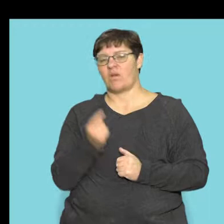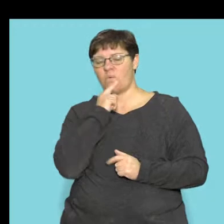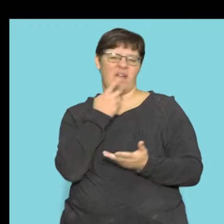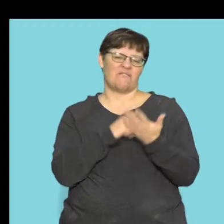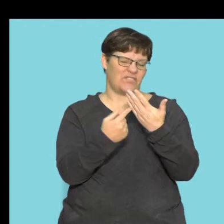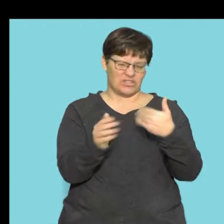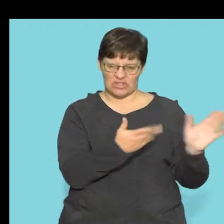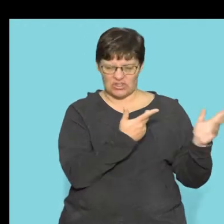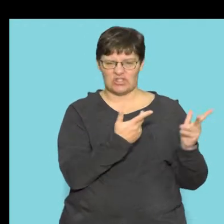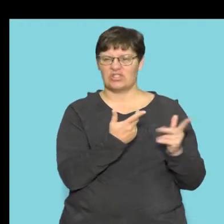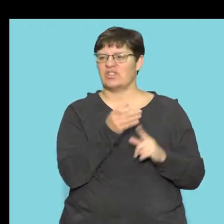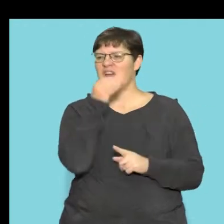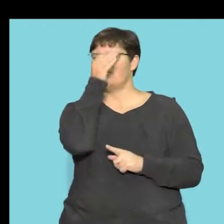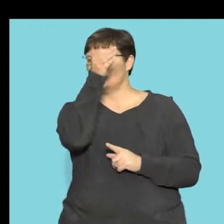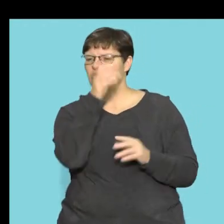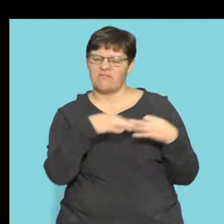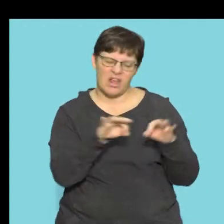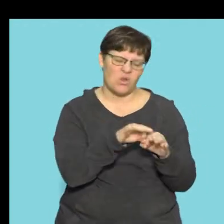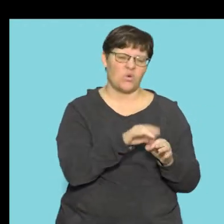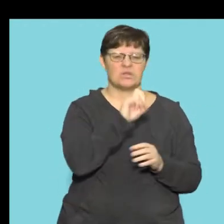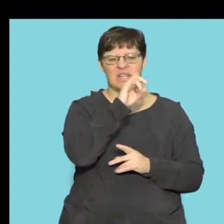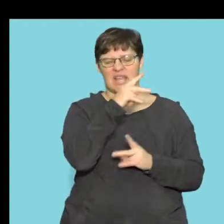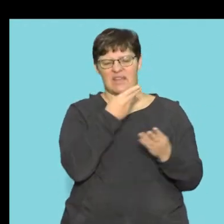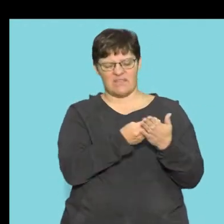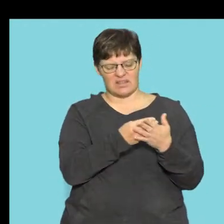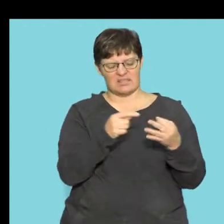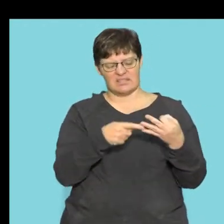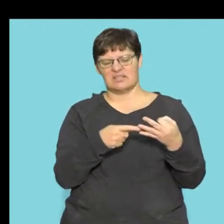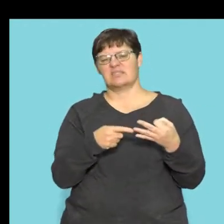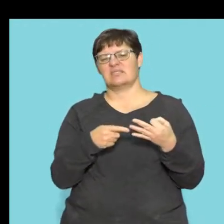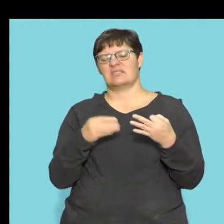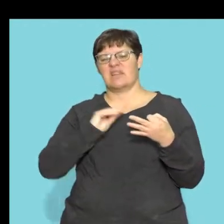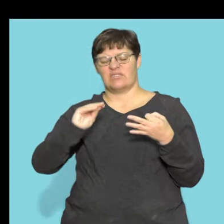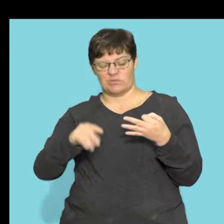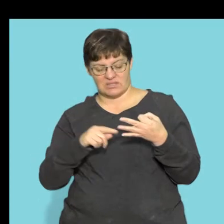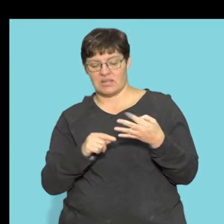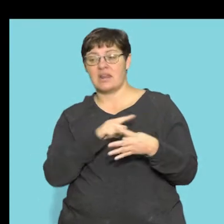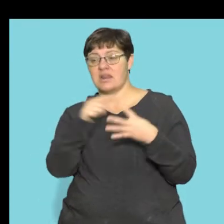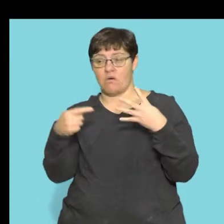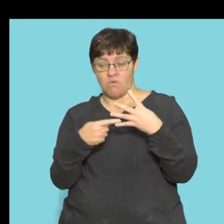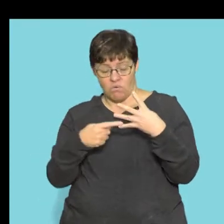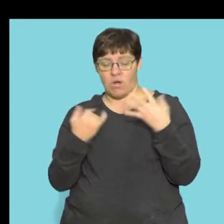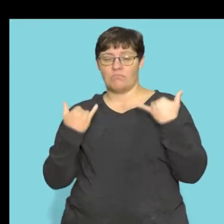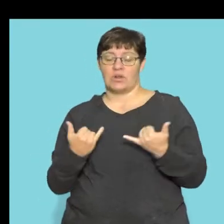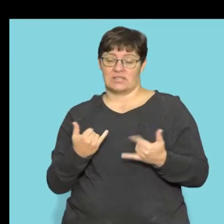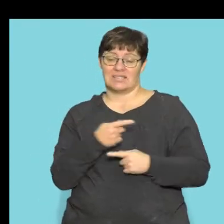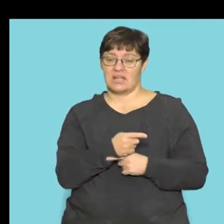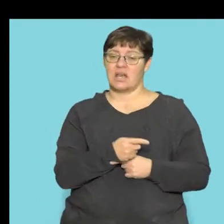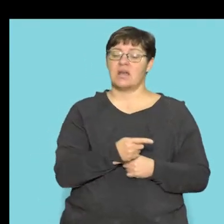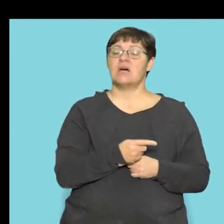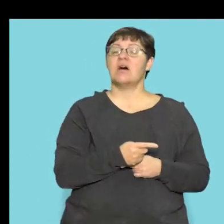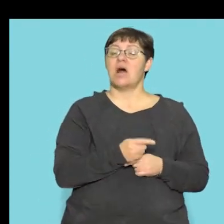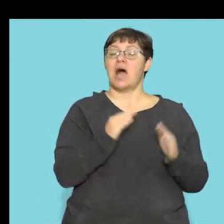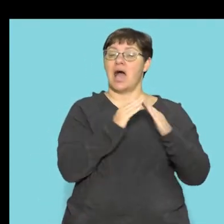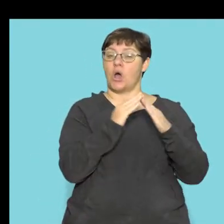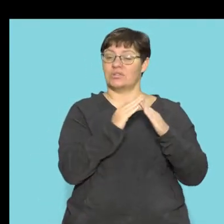we've been talking about future value sinking funds, the annuities. Now we are on the present value, specifically bond